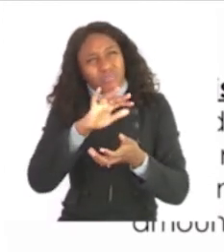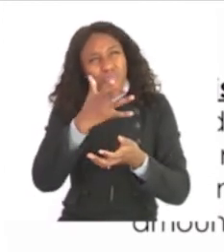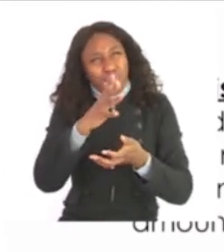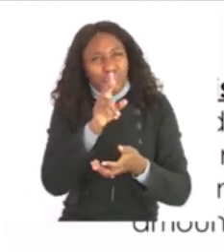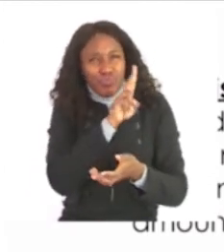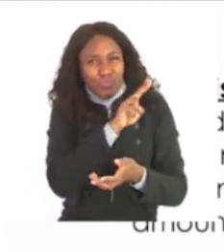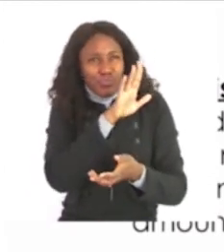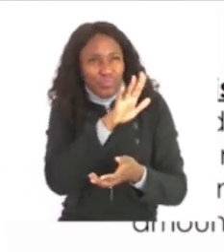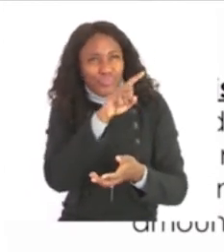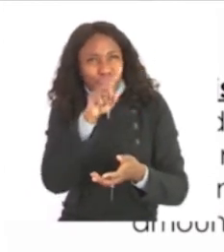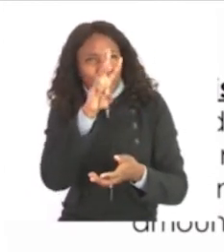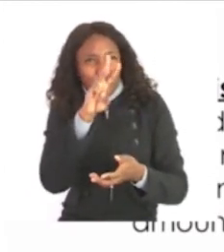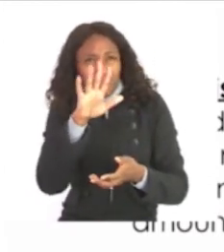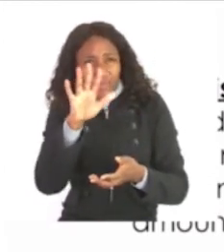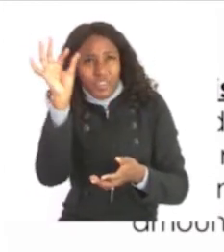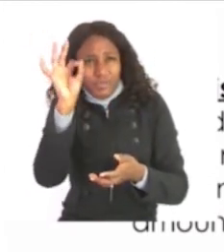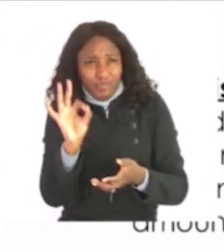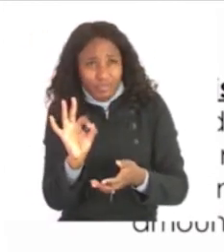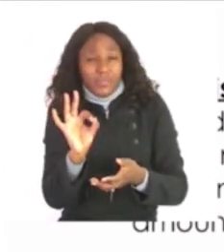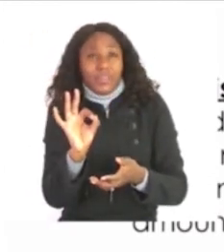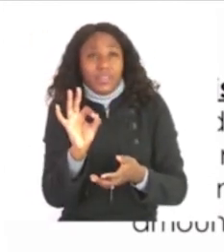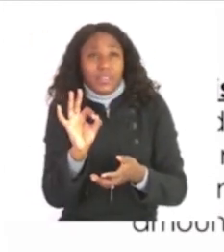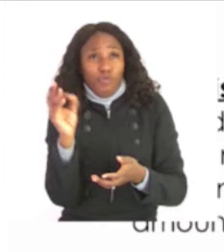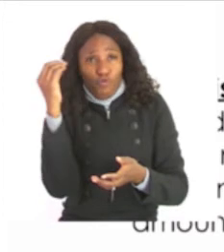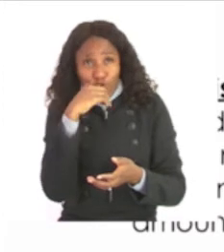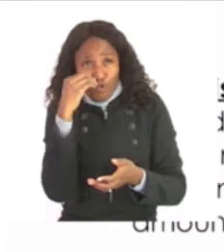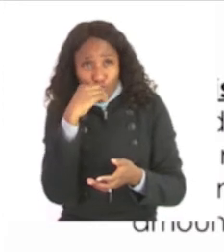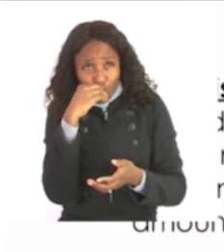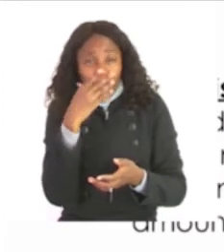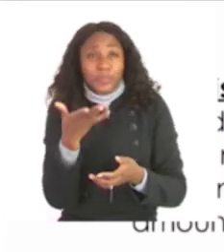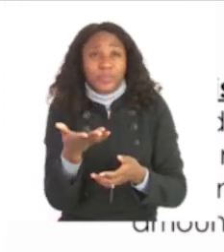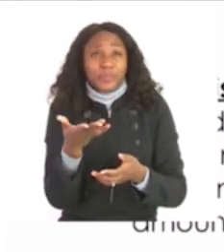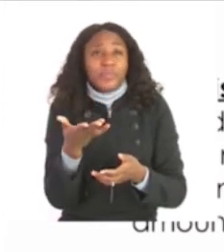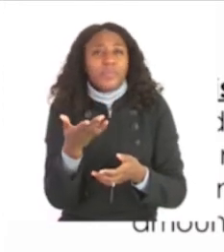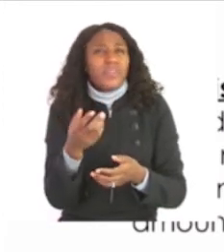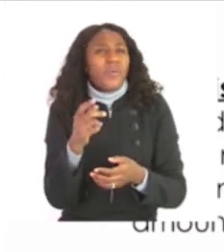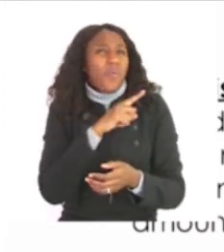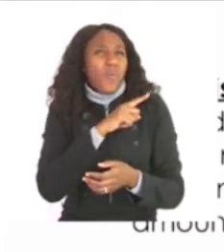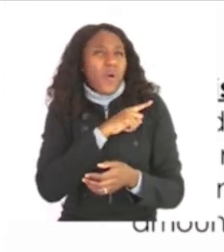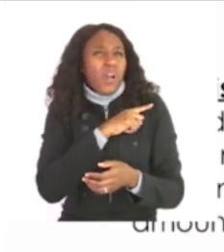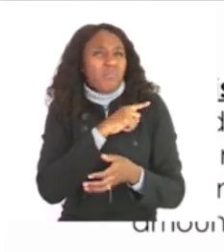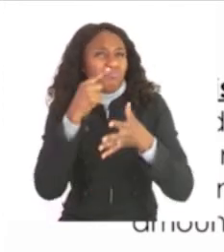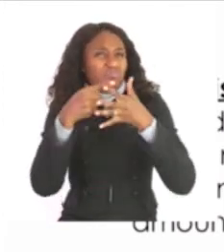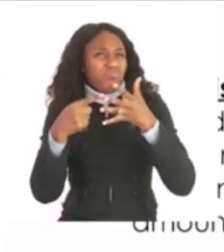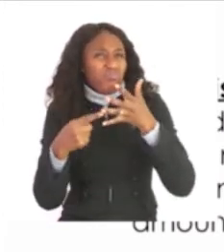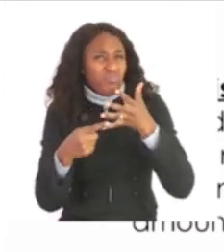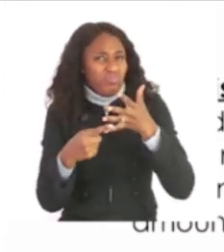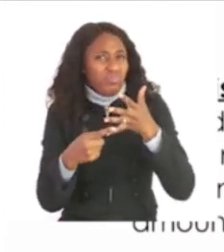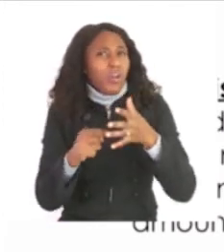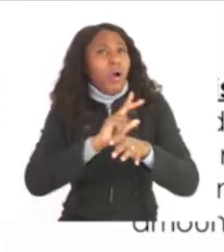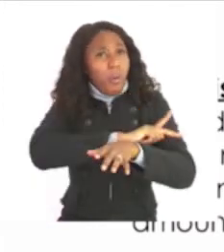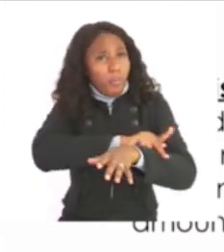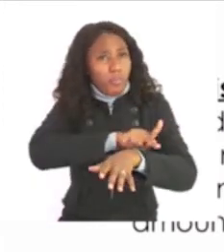cover 25 to 35% of our meal. The reason is because